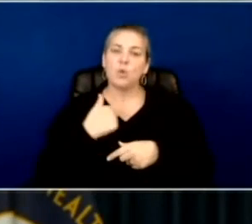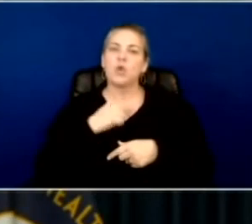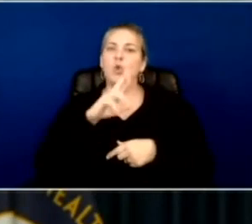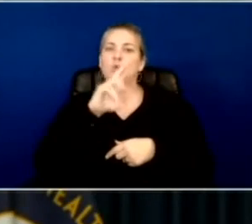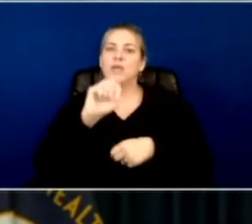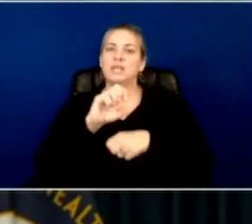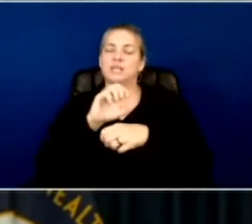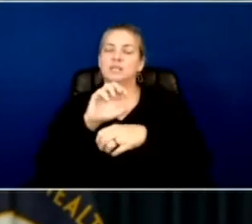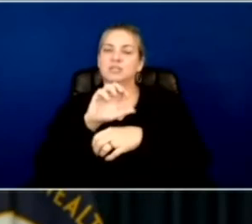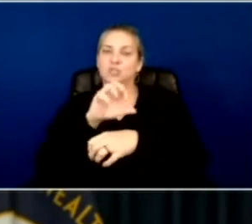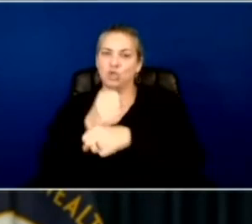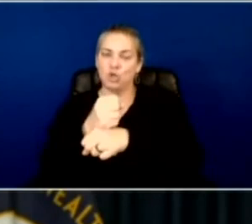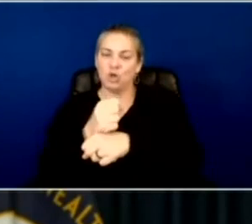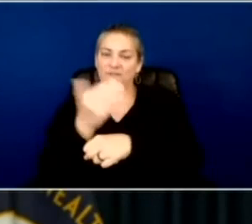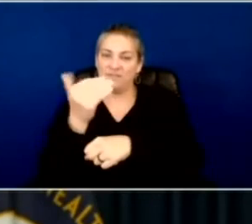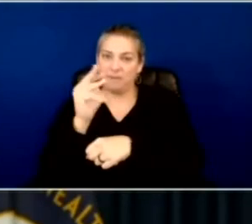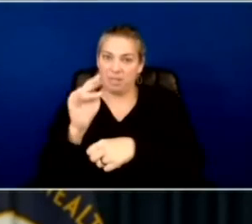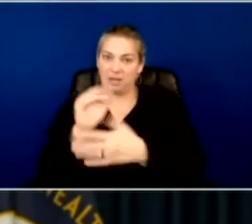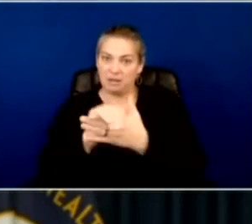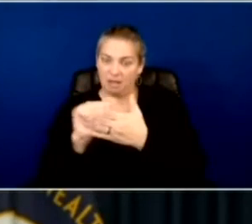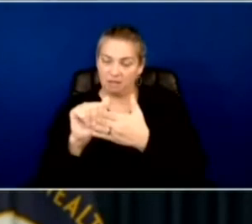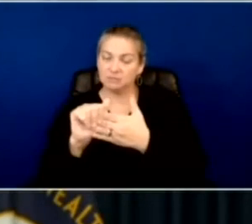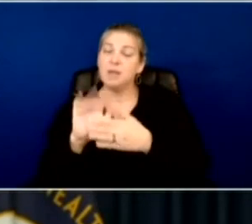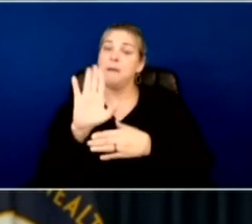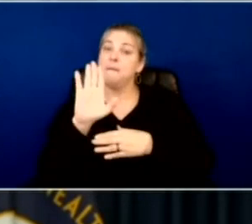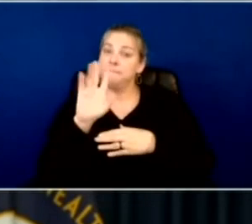million, but we are in the process